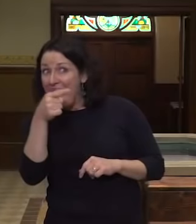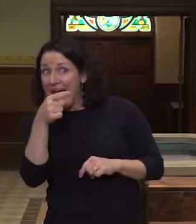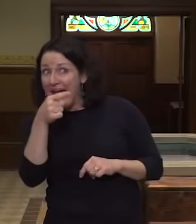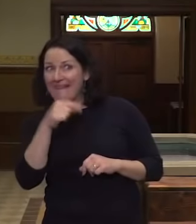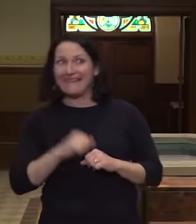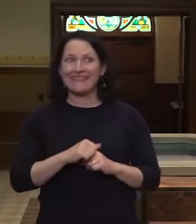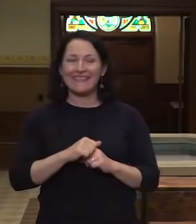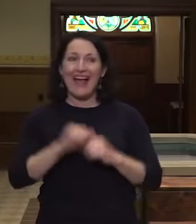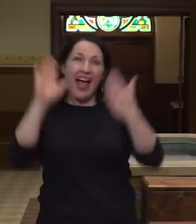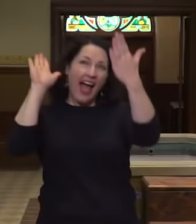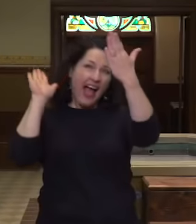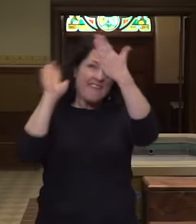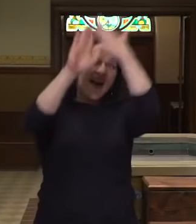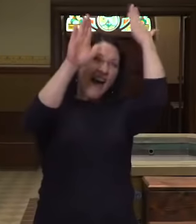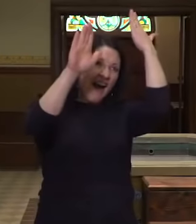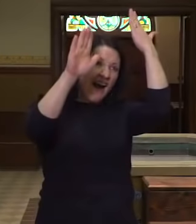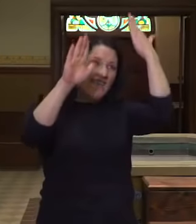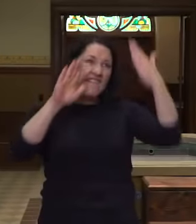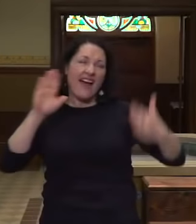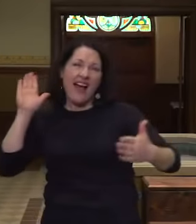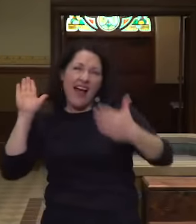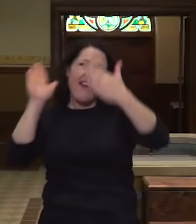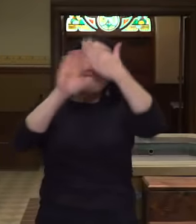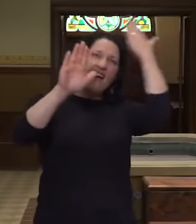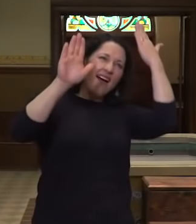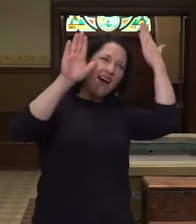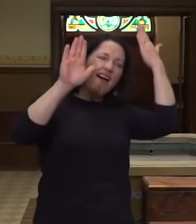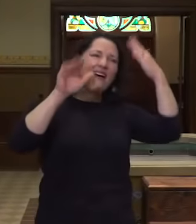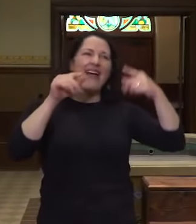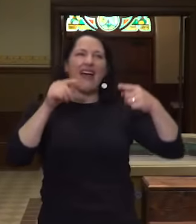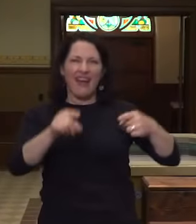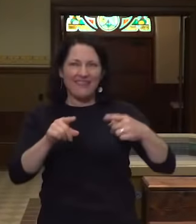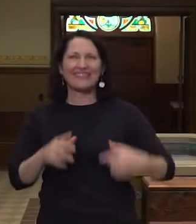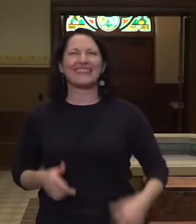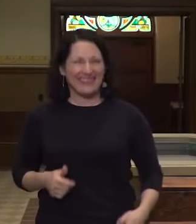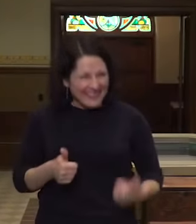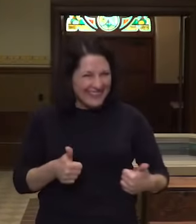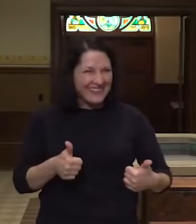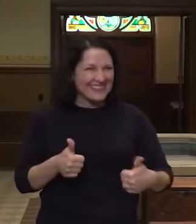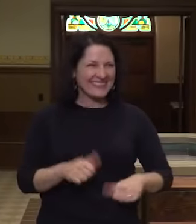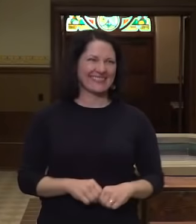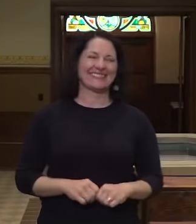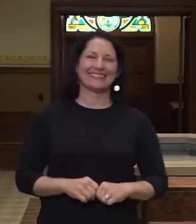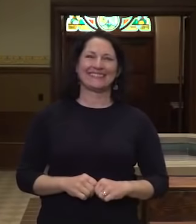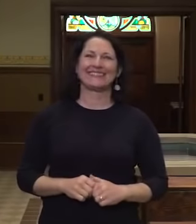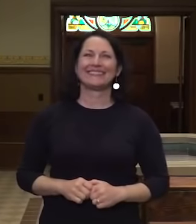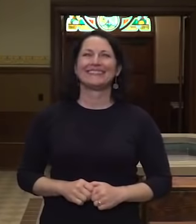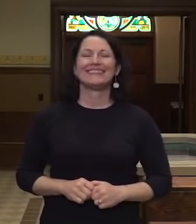A noodle one. And boom, all right.